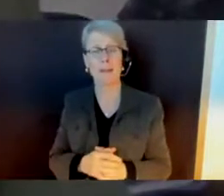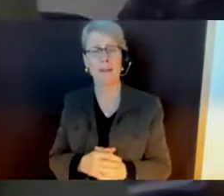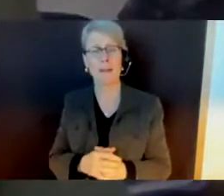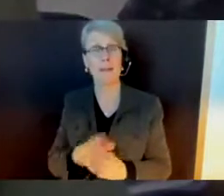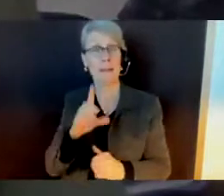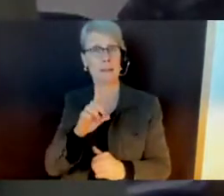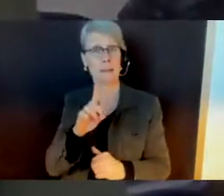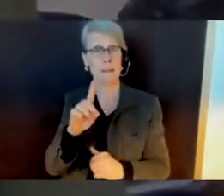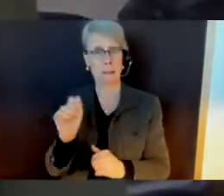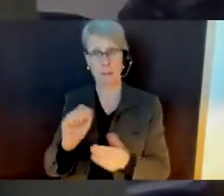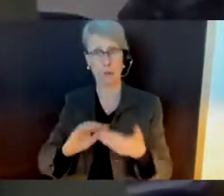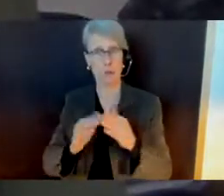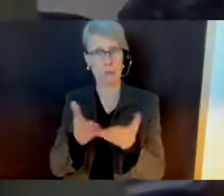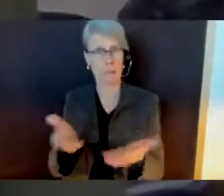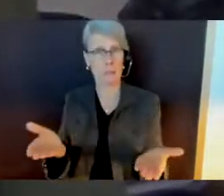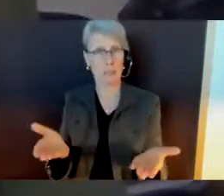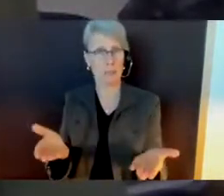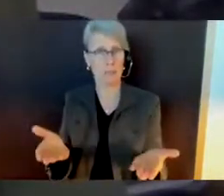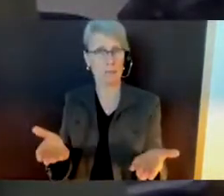disability community exists